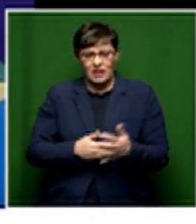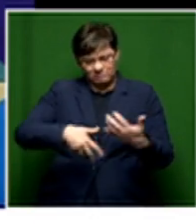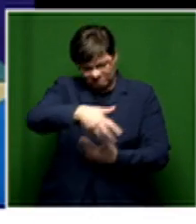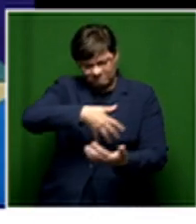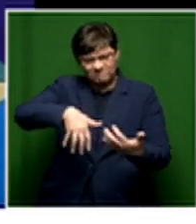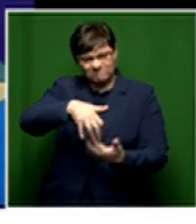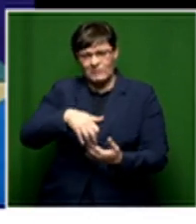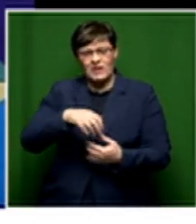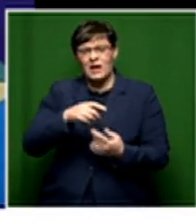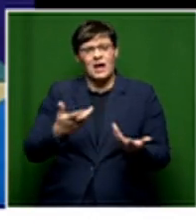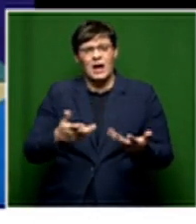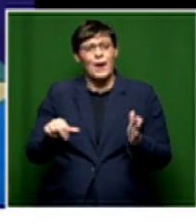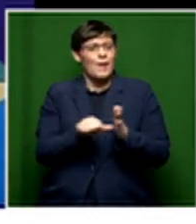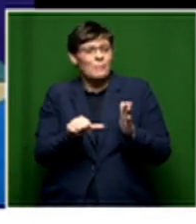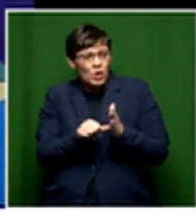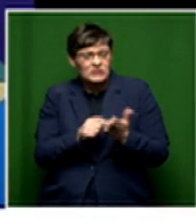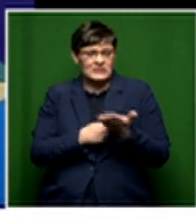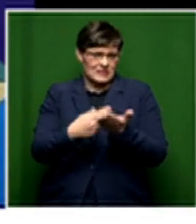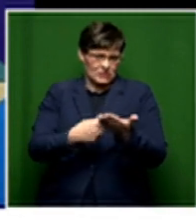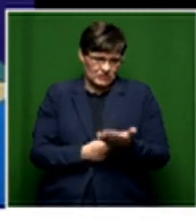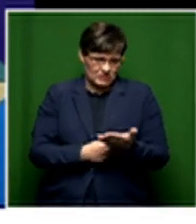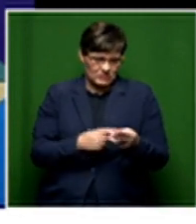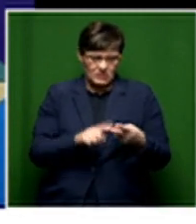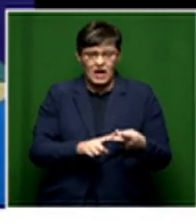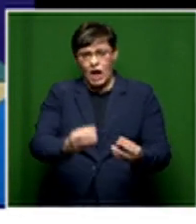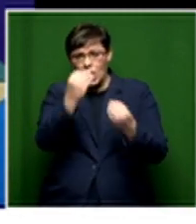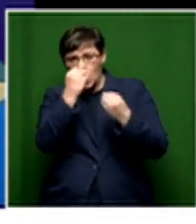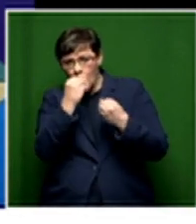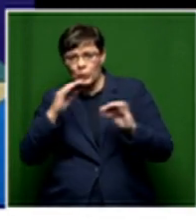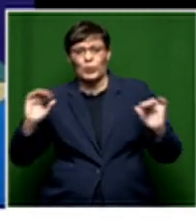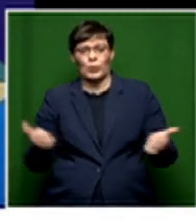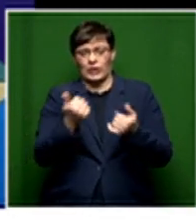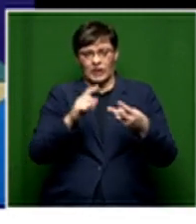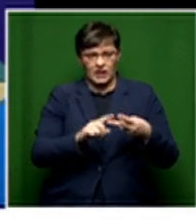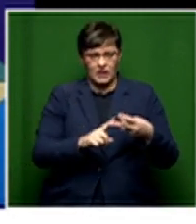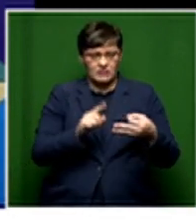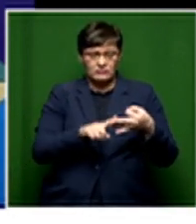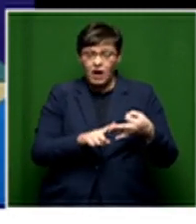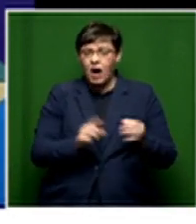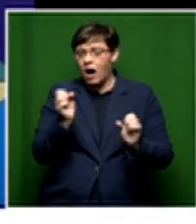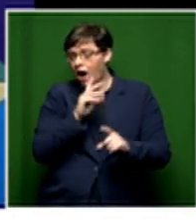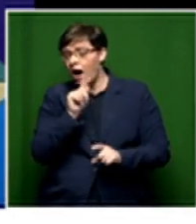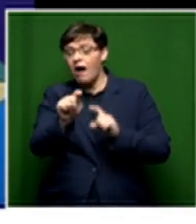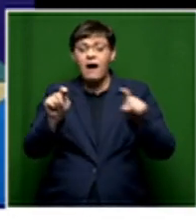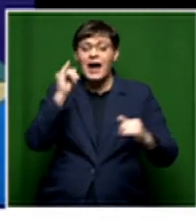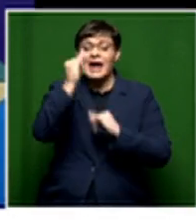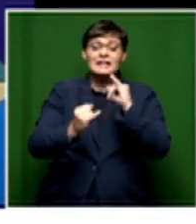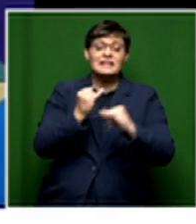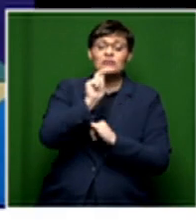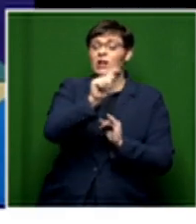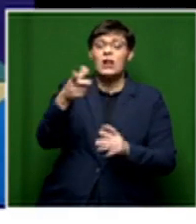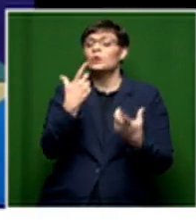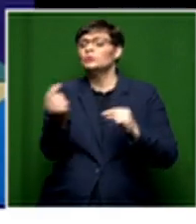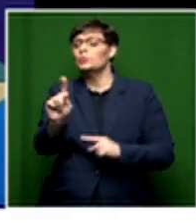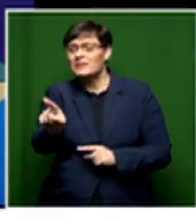mix around very important discussions, great lessons to be learned, some great insights from international colleagues of